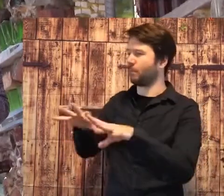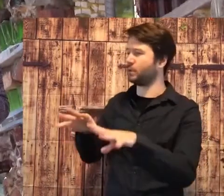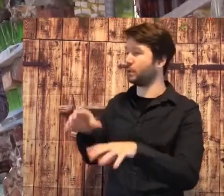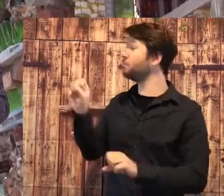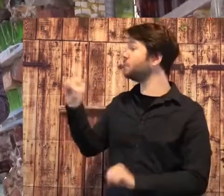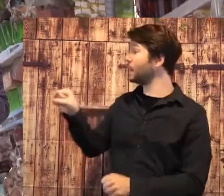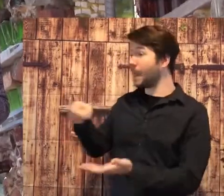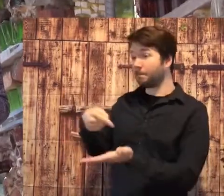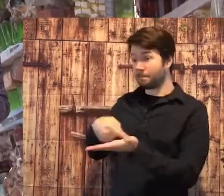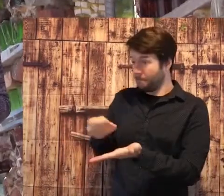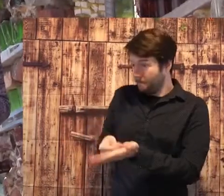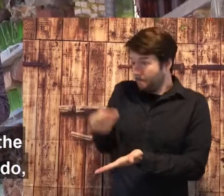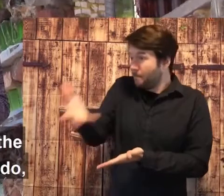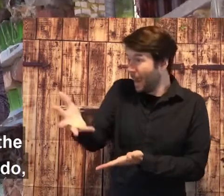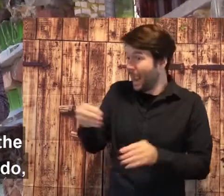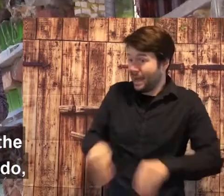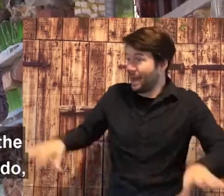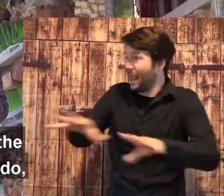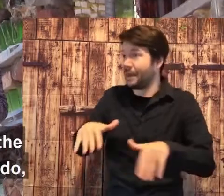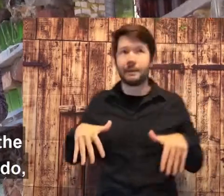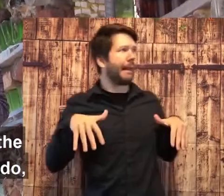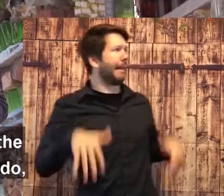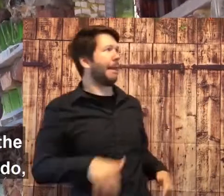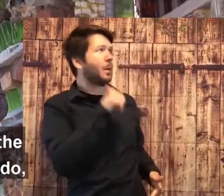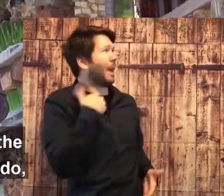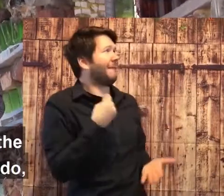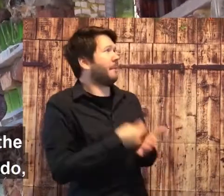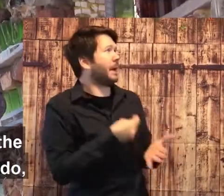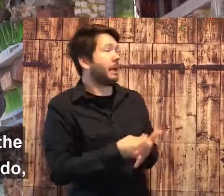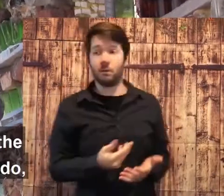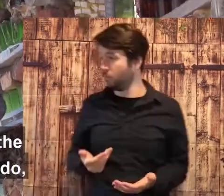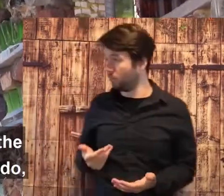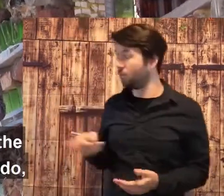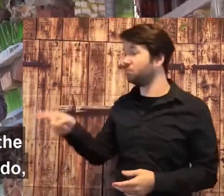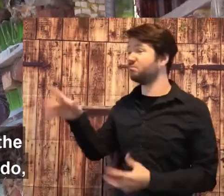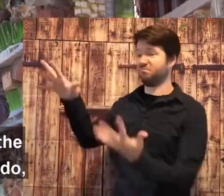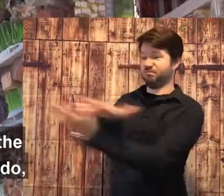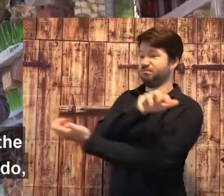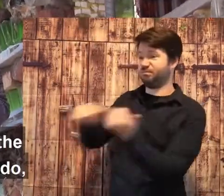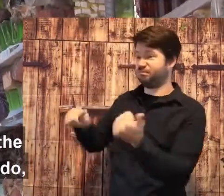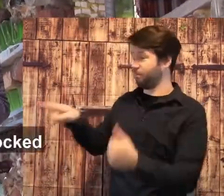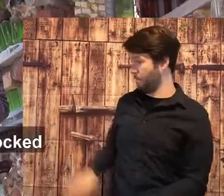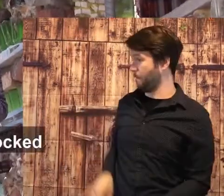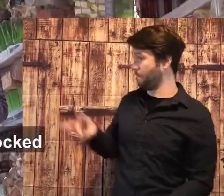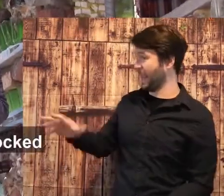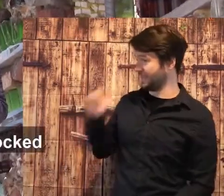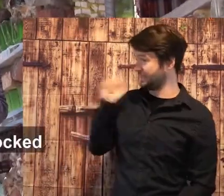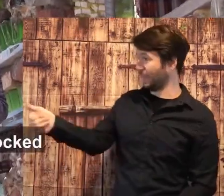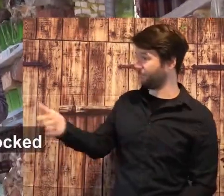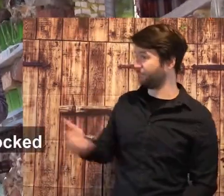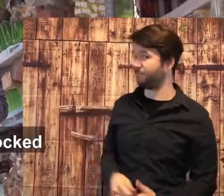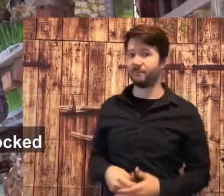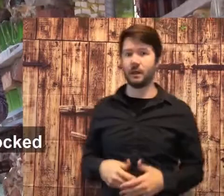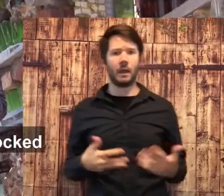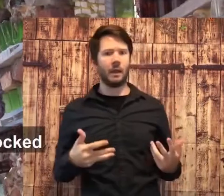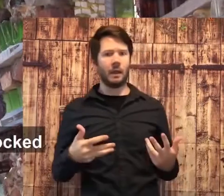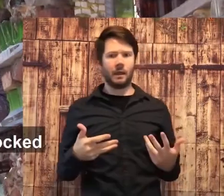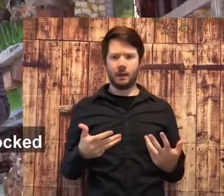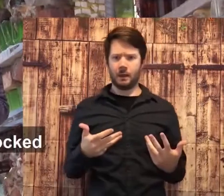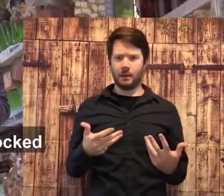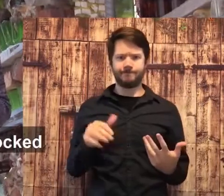wanted it off of their property. So they told Isaiah he could either buy the lots, which he didn't have the money to do, or they were going to have everything